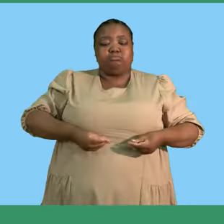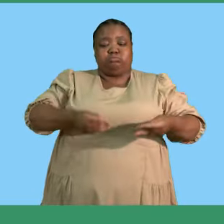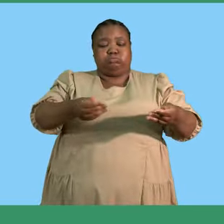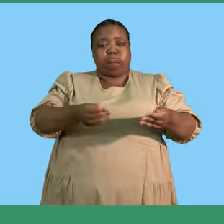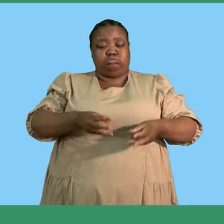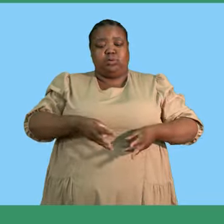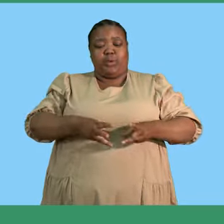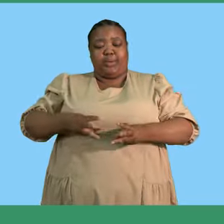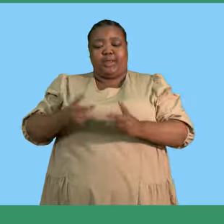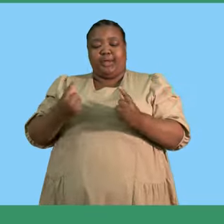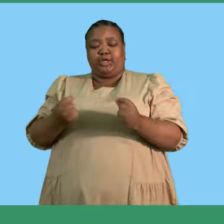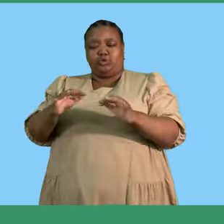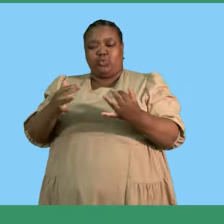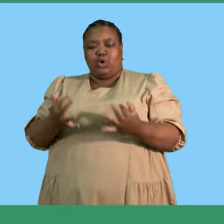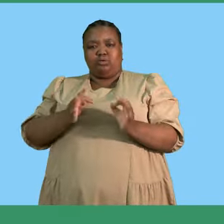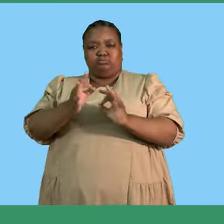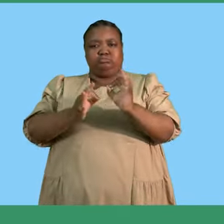done.